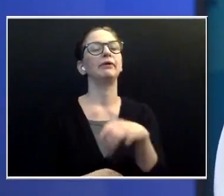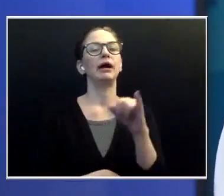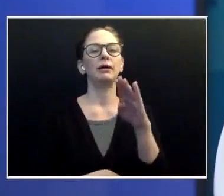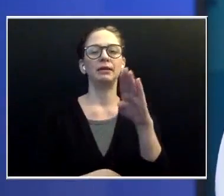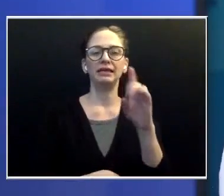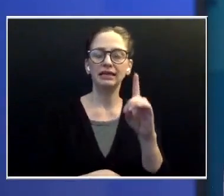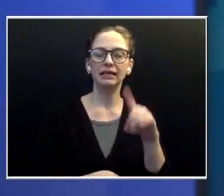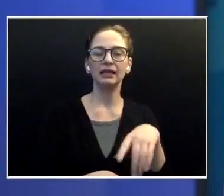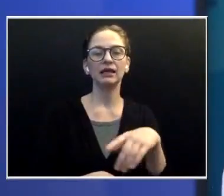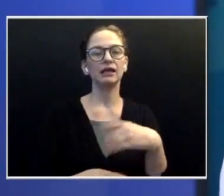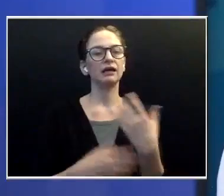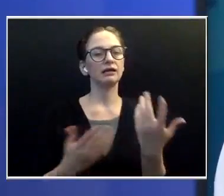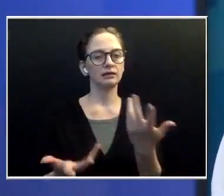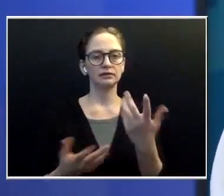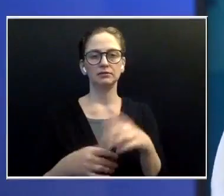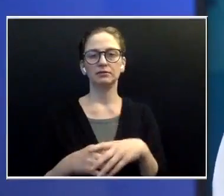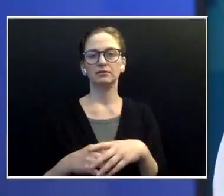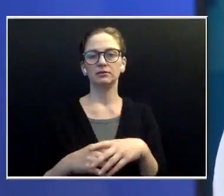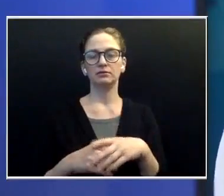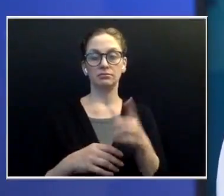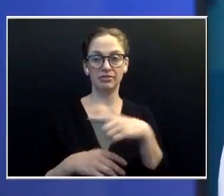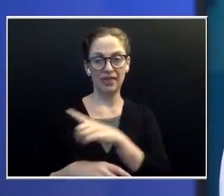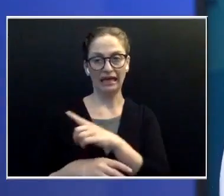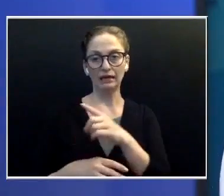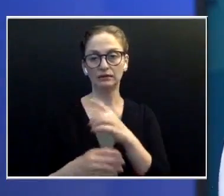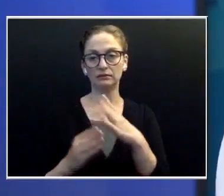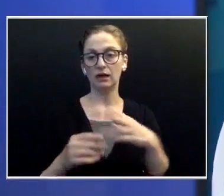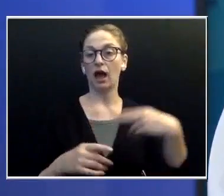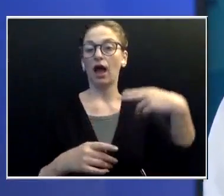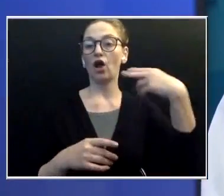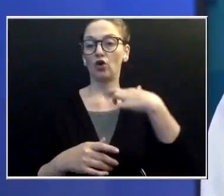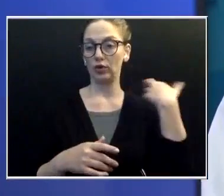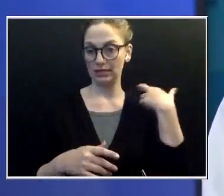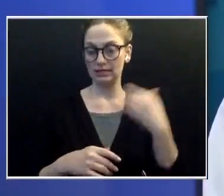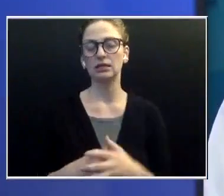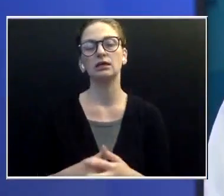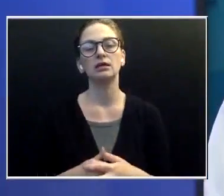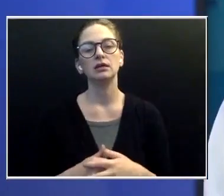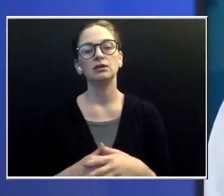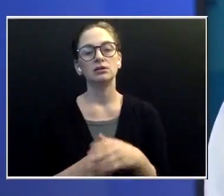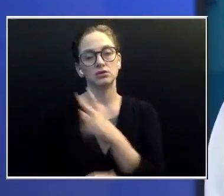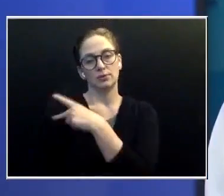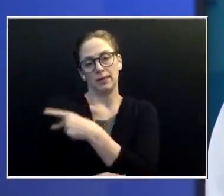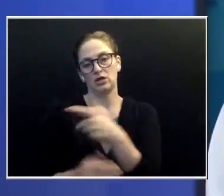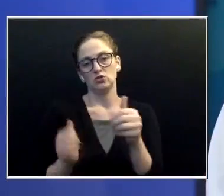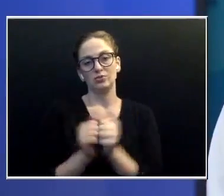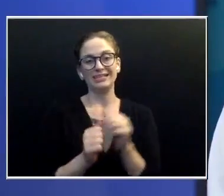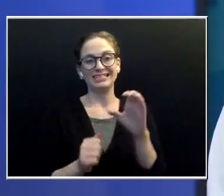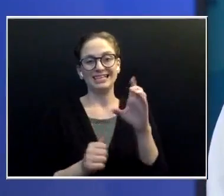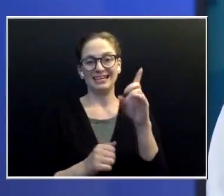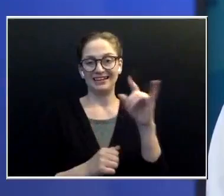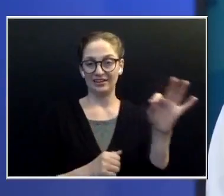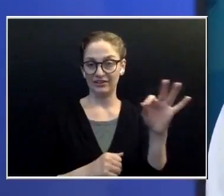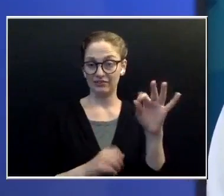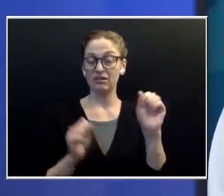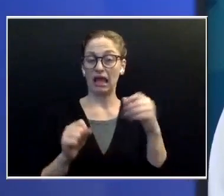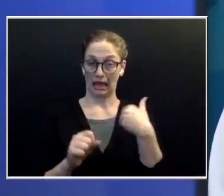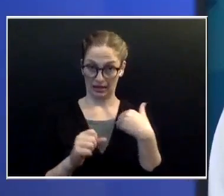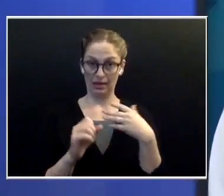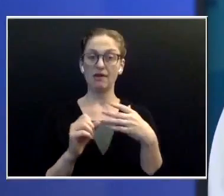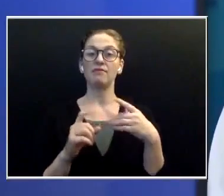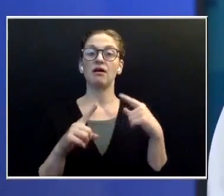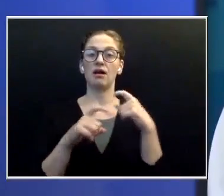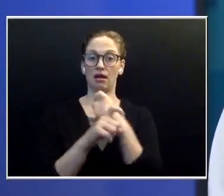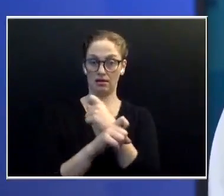from complications of the disease. So patients actually with C. diff, they can have complications. One of these complications is called ileus. Ileus actually is the